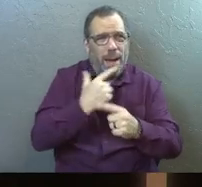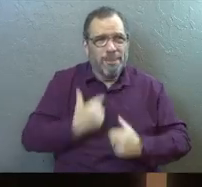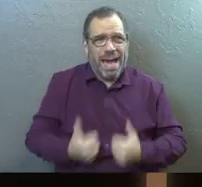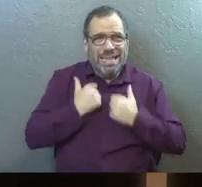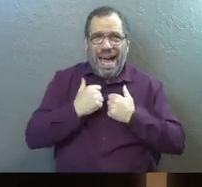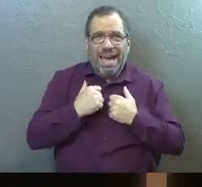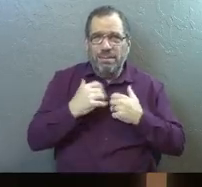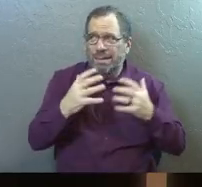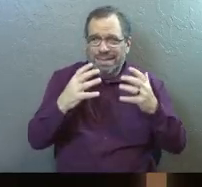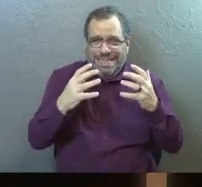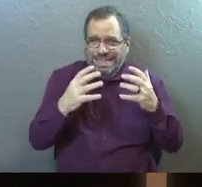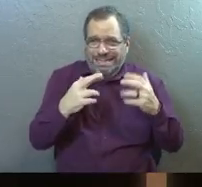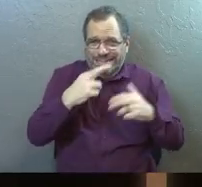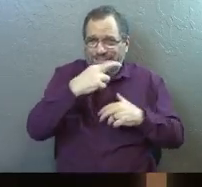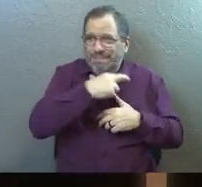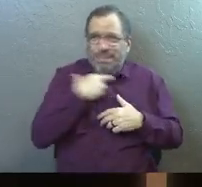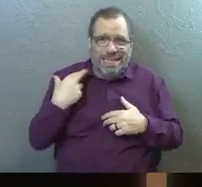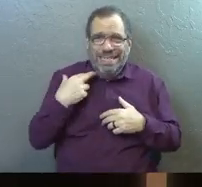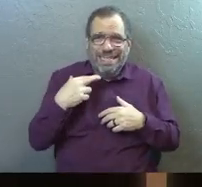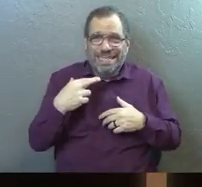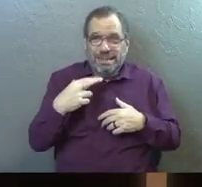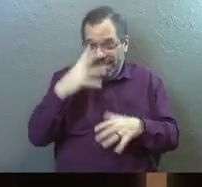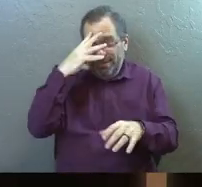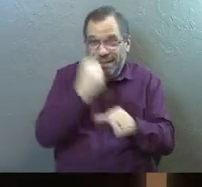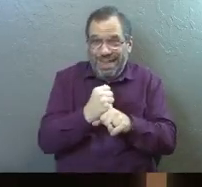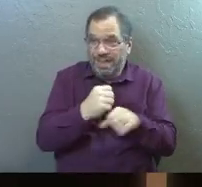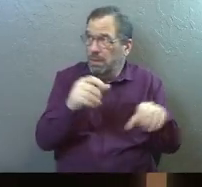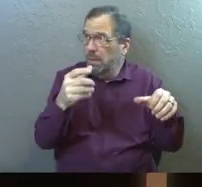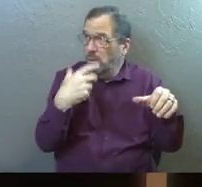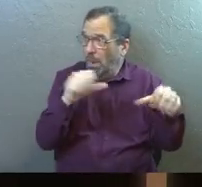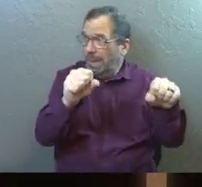is on the line. I mean, it's a step of faith.